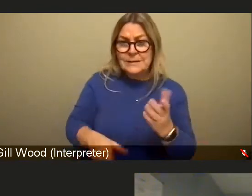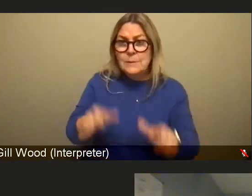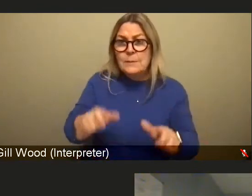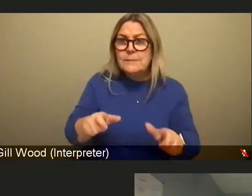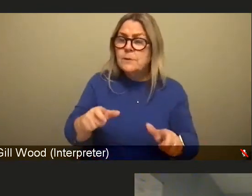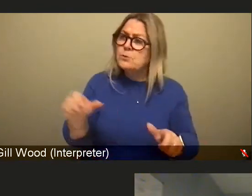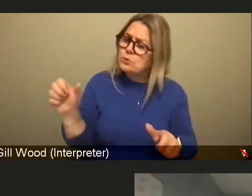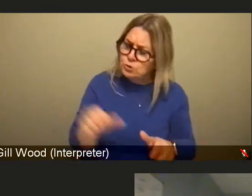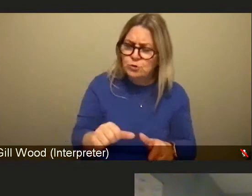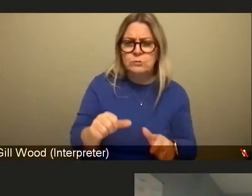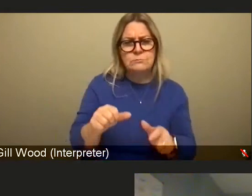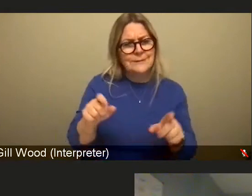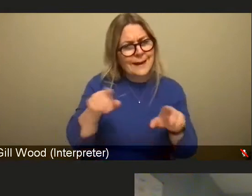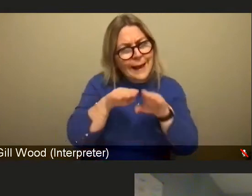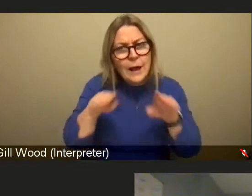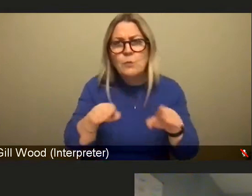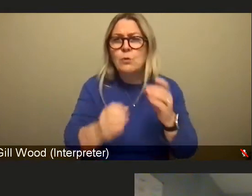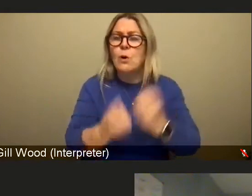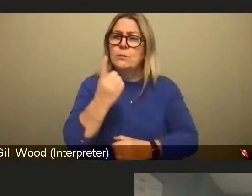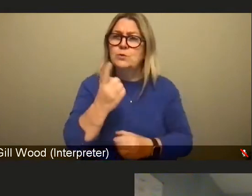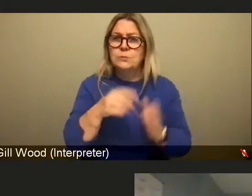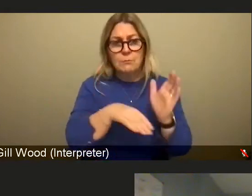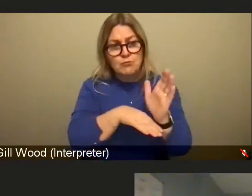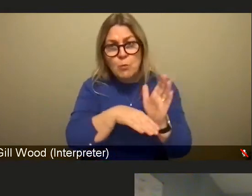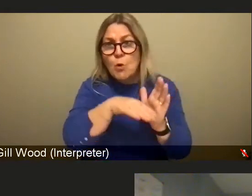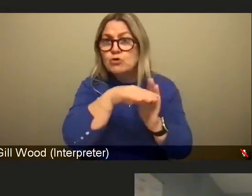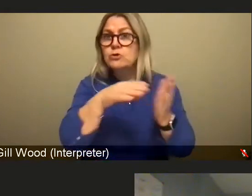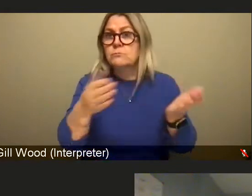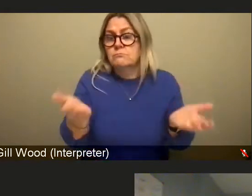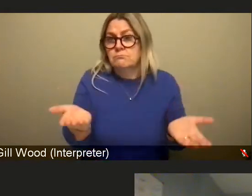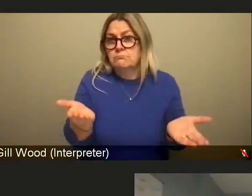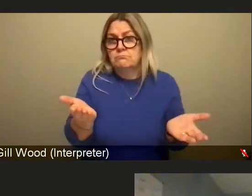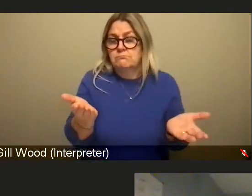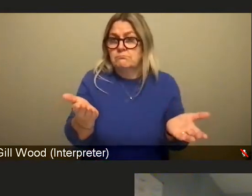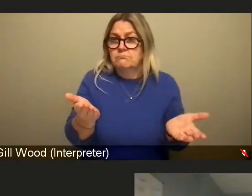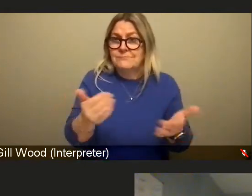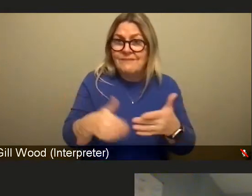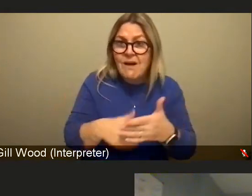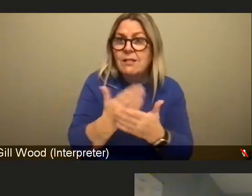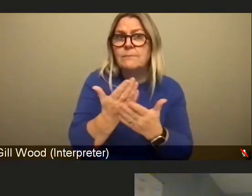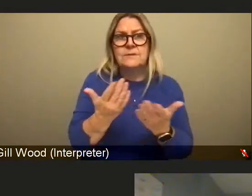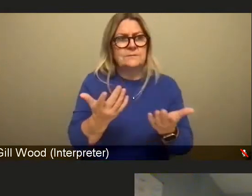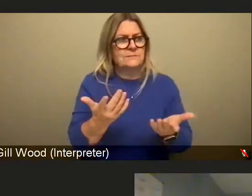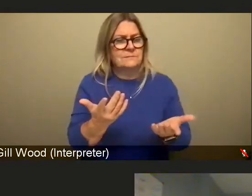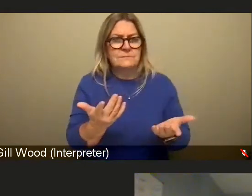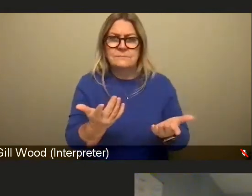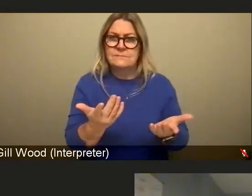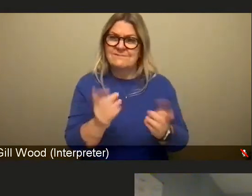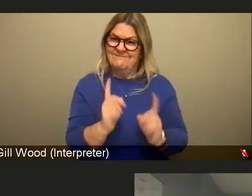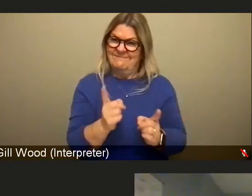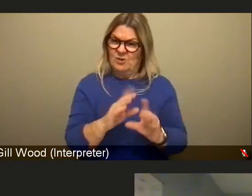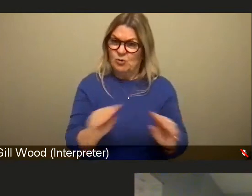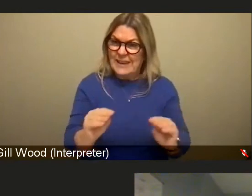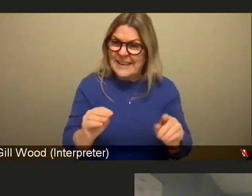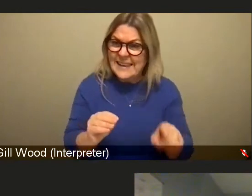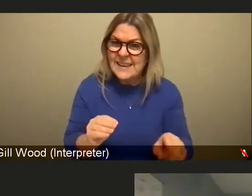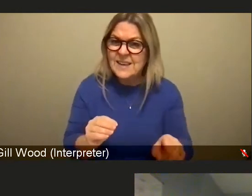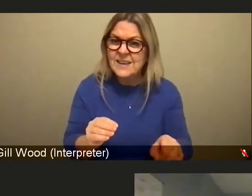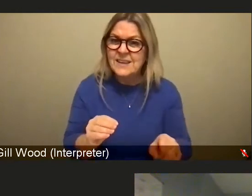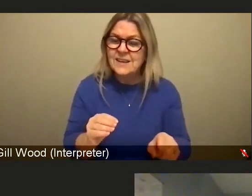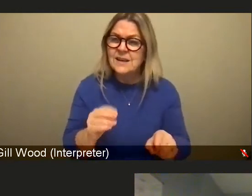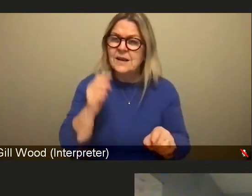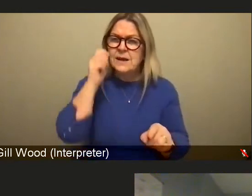development and promotion. And so, I think that a term like this, might help us improve